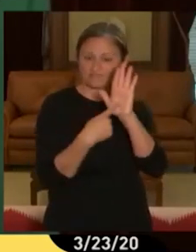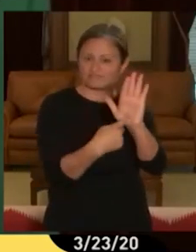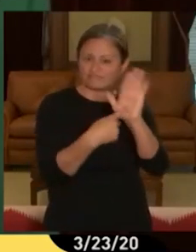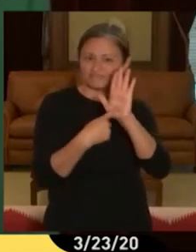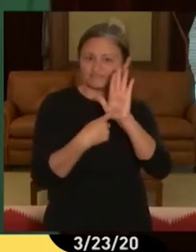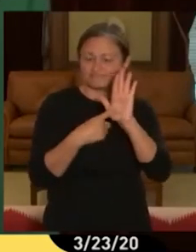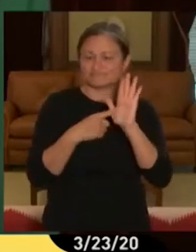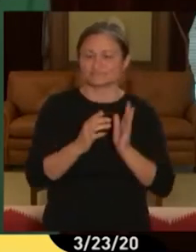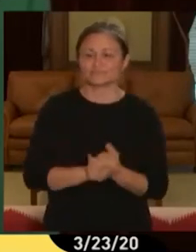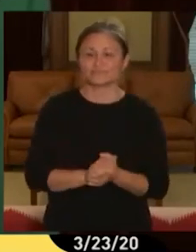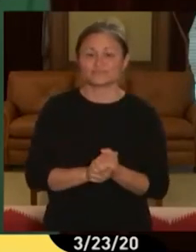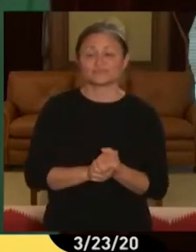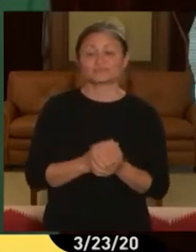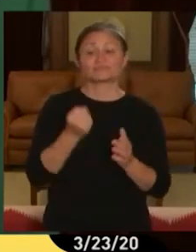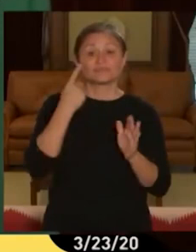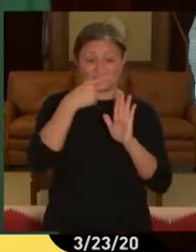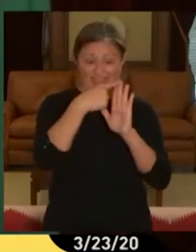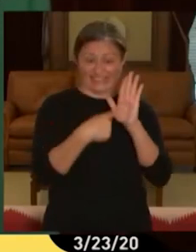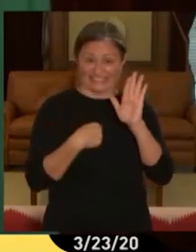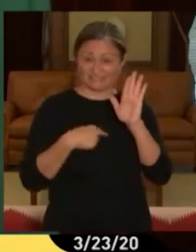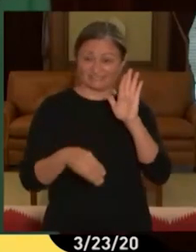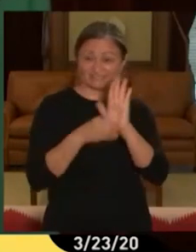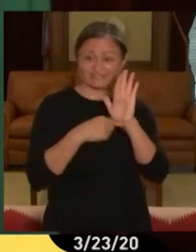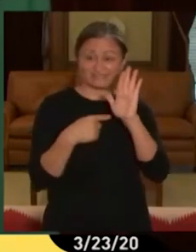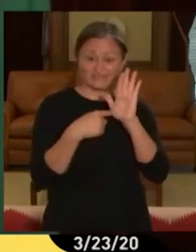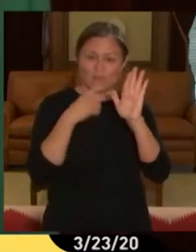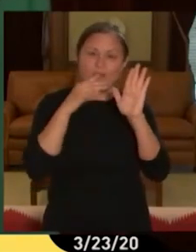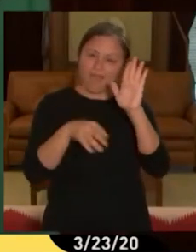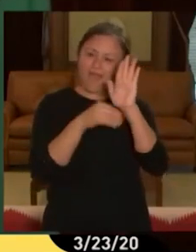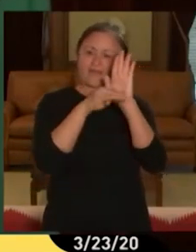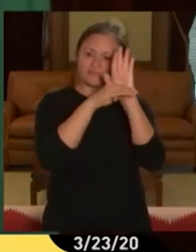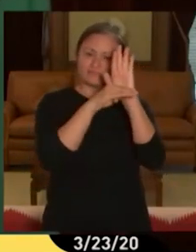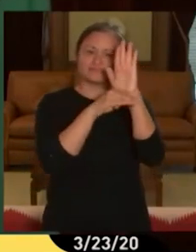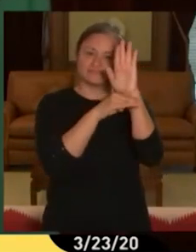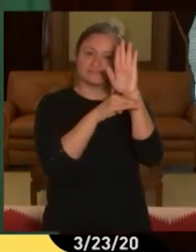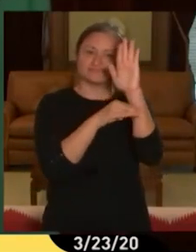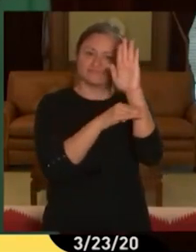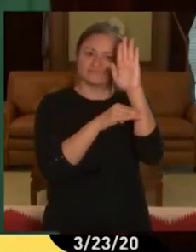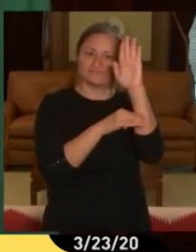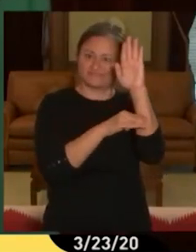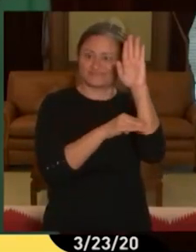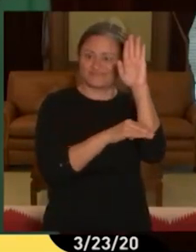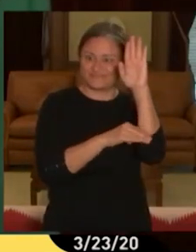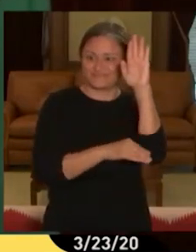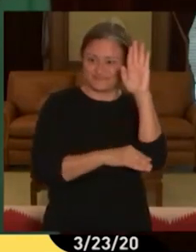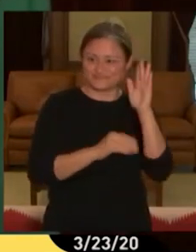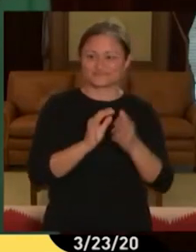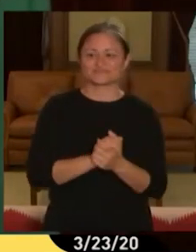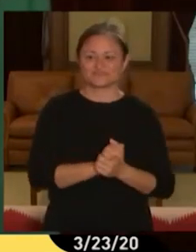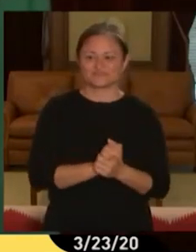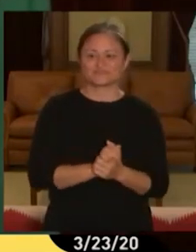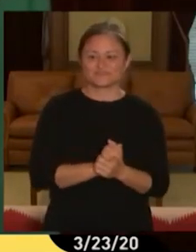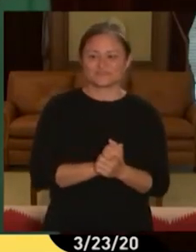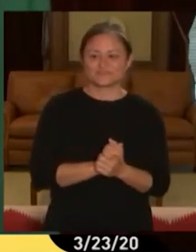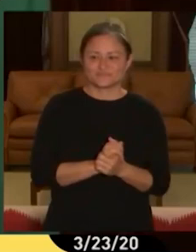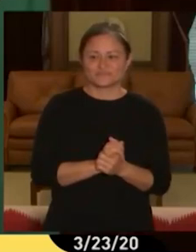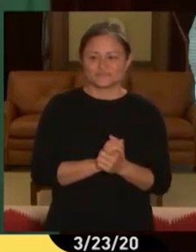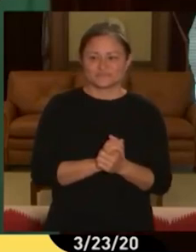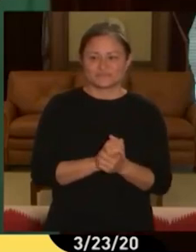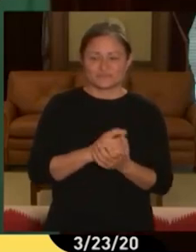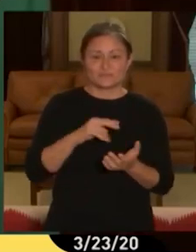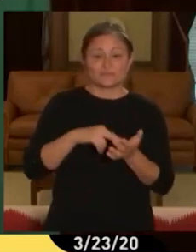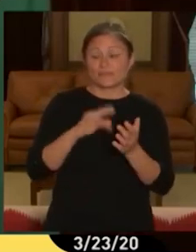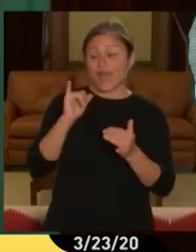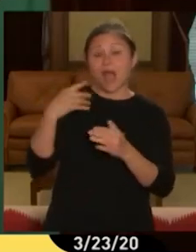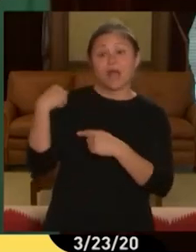This order builds on other unprecedented steps we have had to take to protect Washingtonians already, including